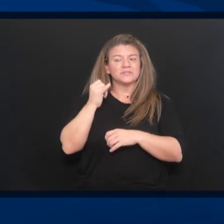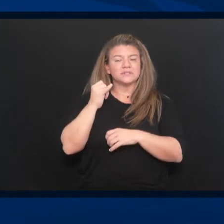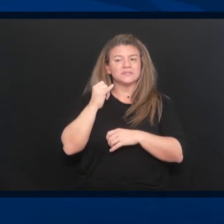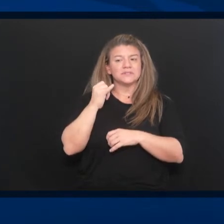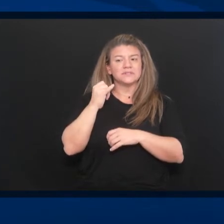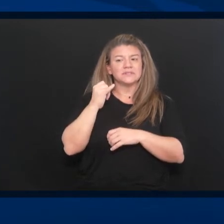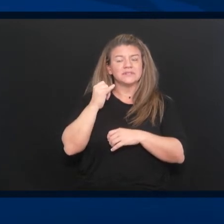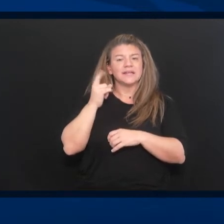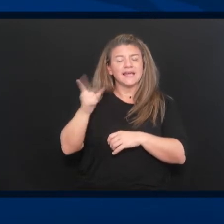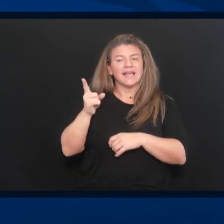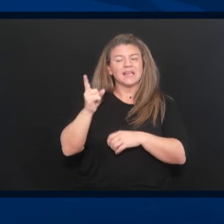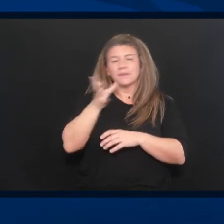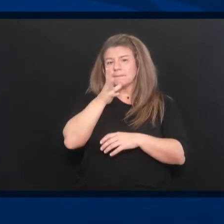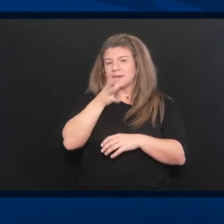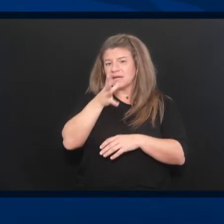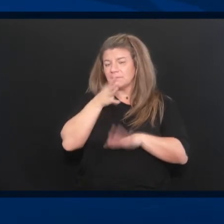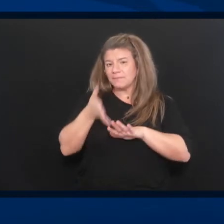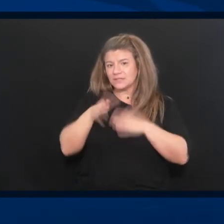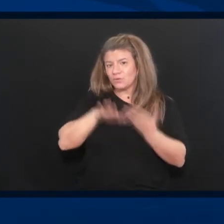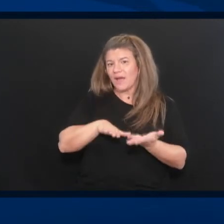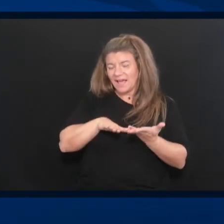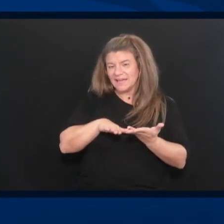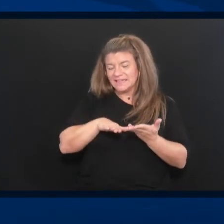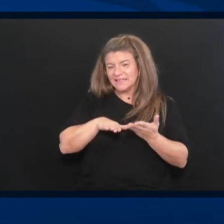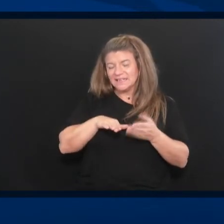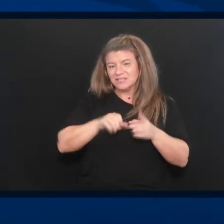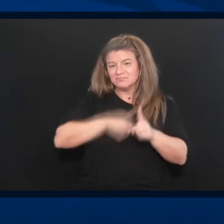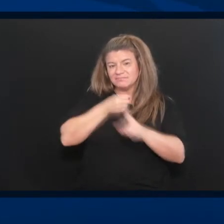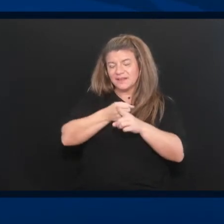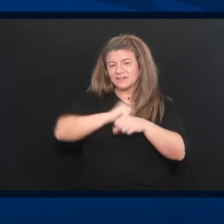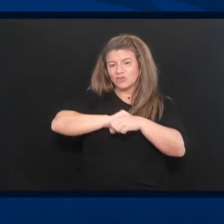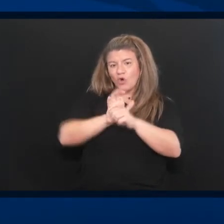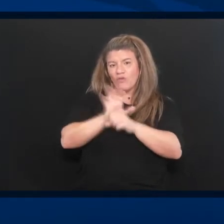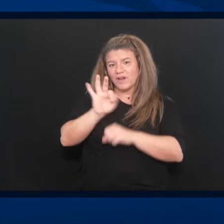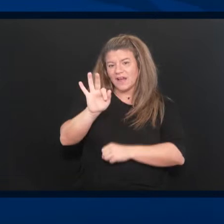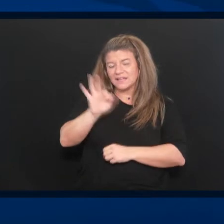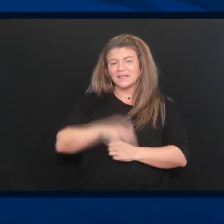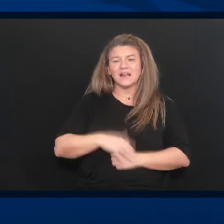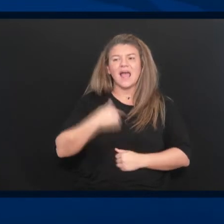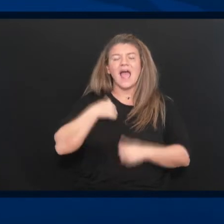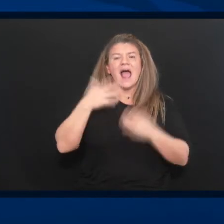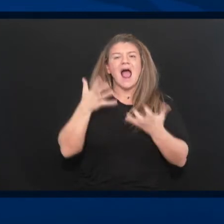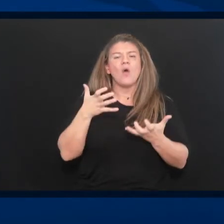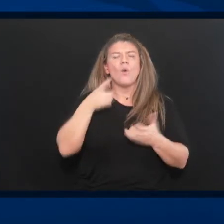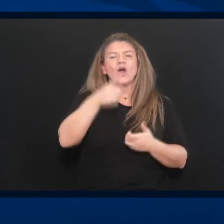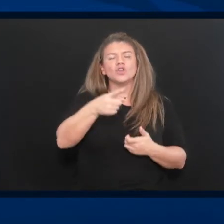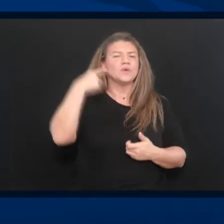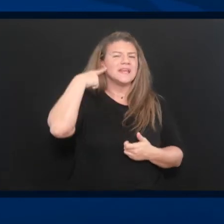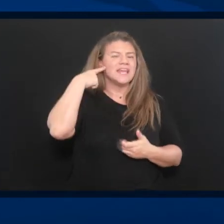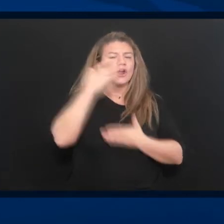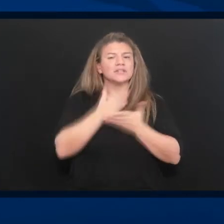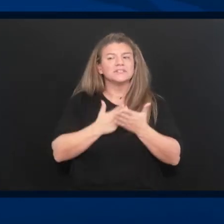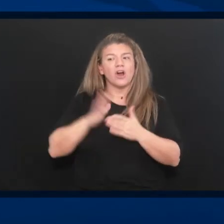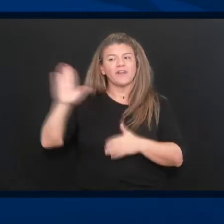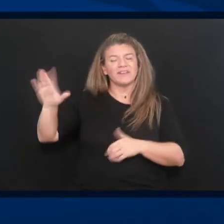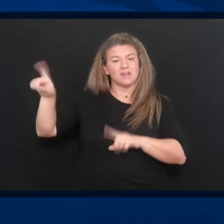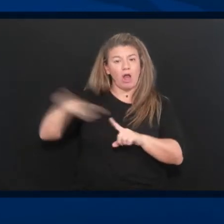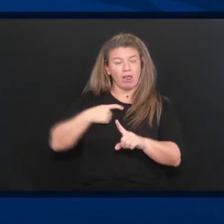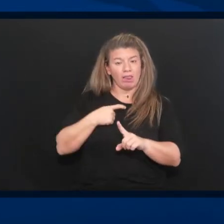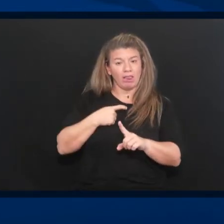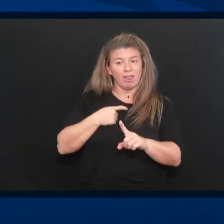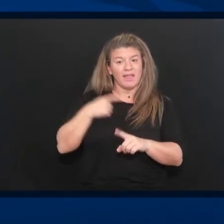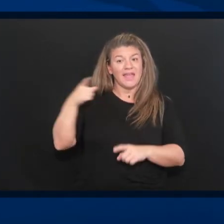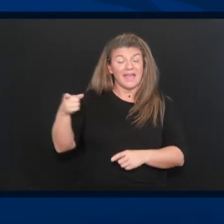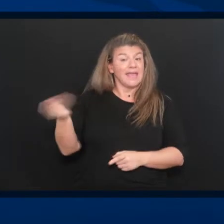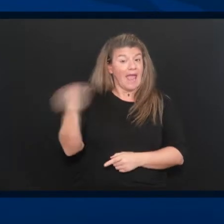mother passed away from complications from COVID-19. And I would like to play you part of his call to me that he has